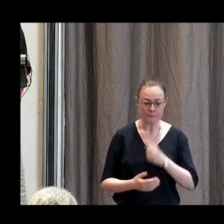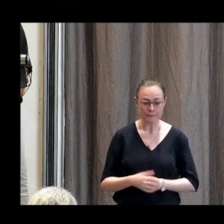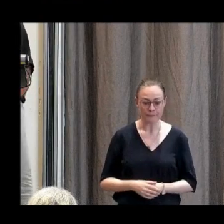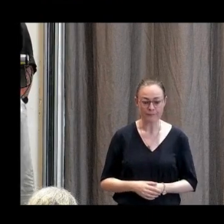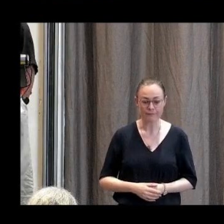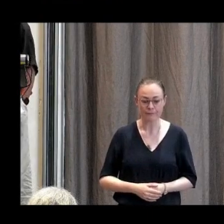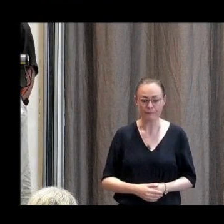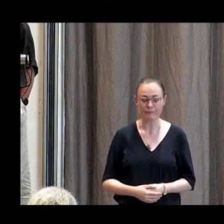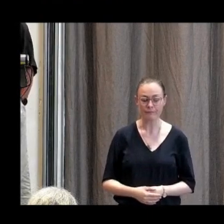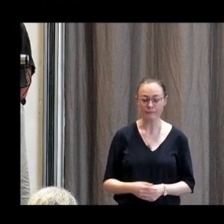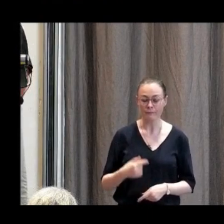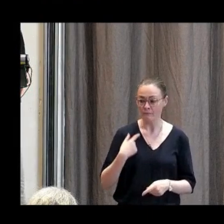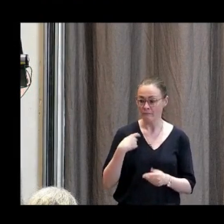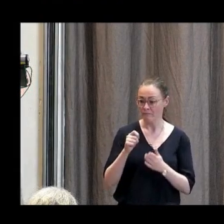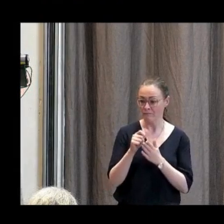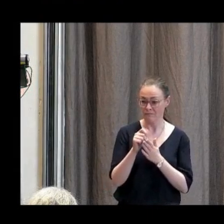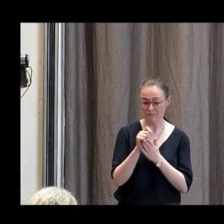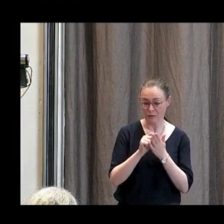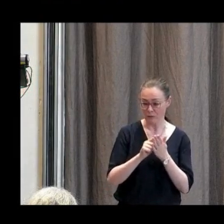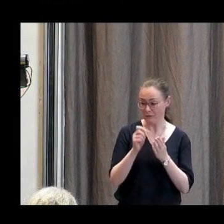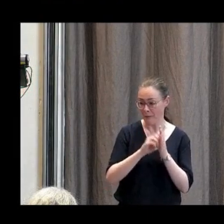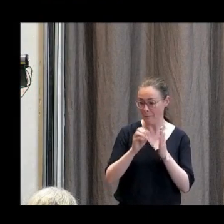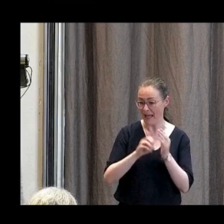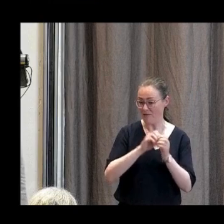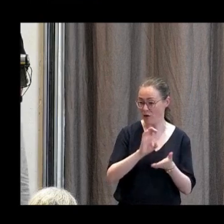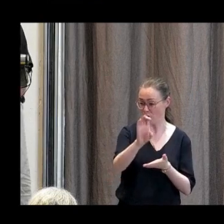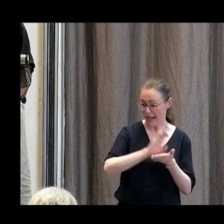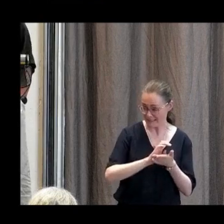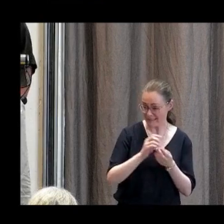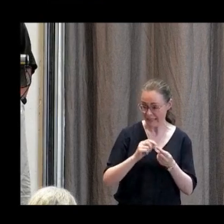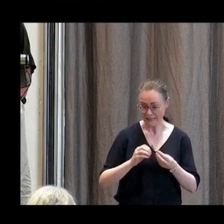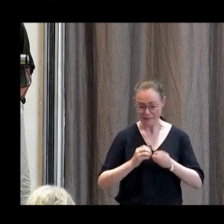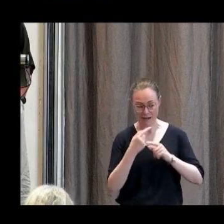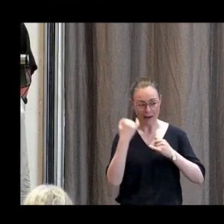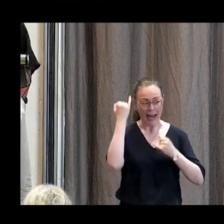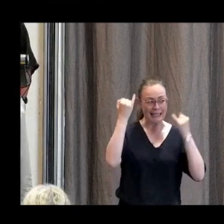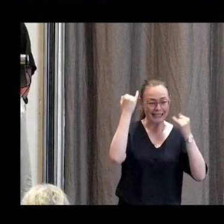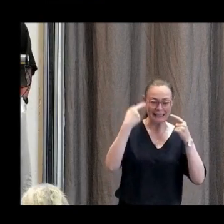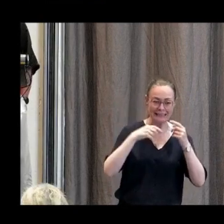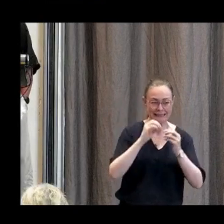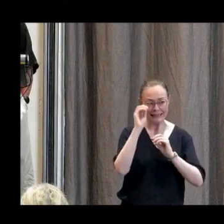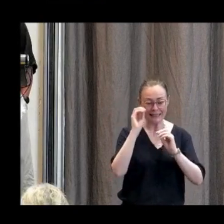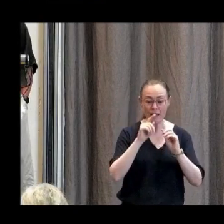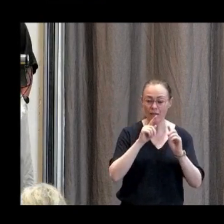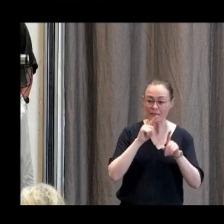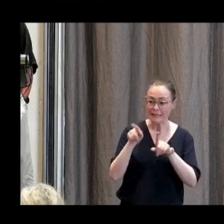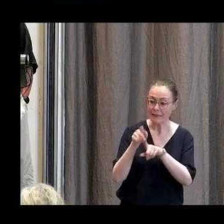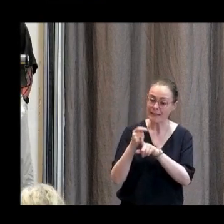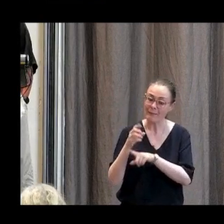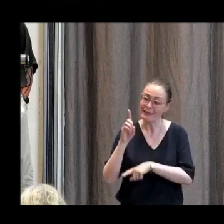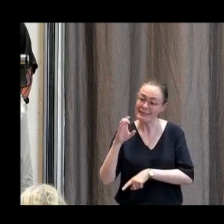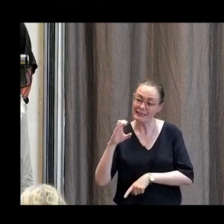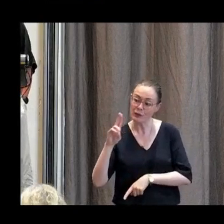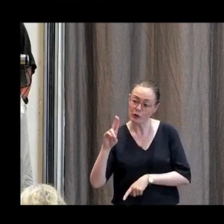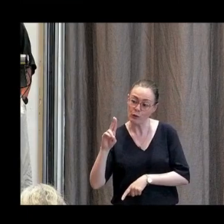As we were, you know, writing our grant and developing out our ideas, in parallel almost within DCU,